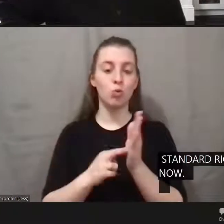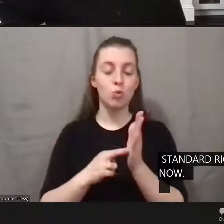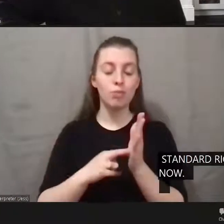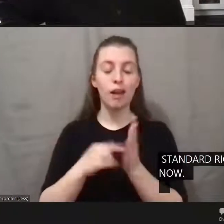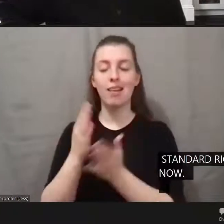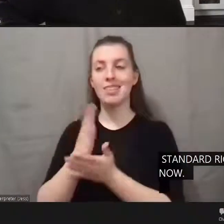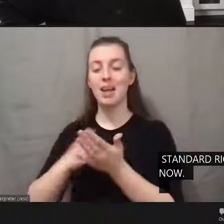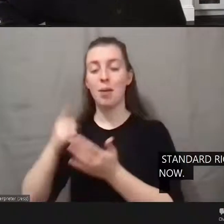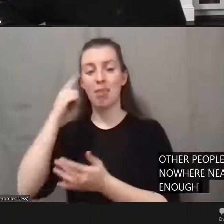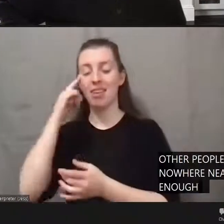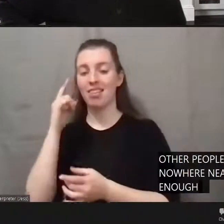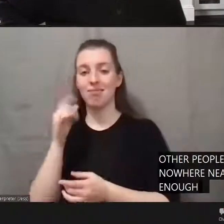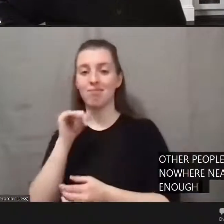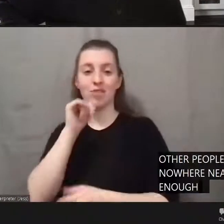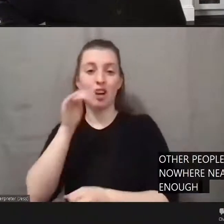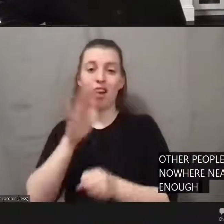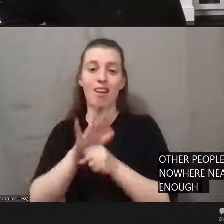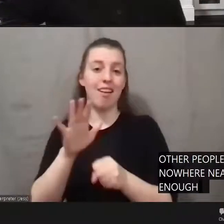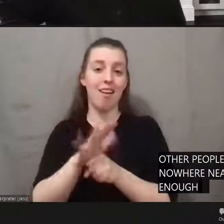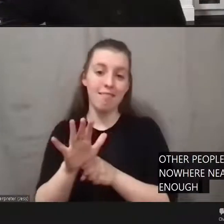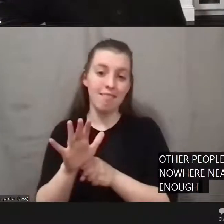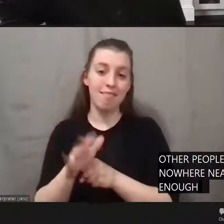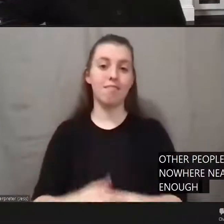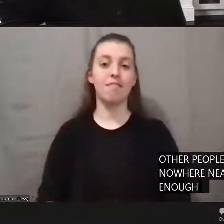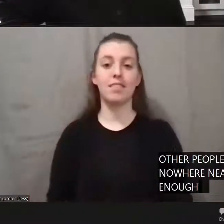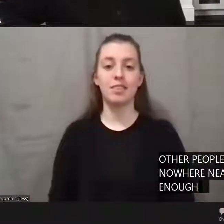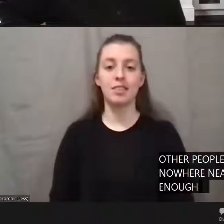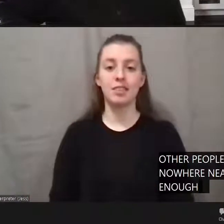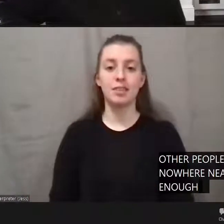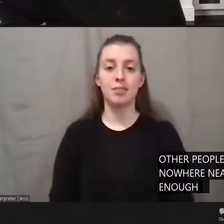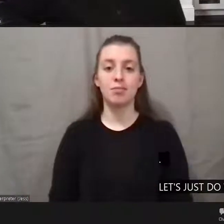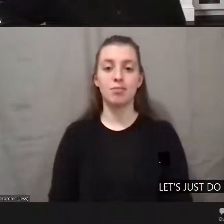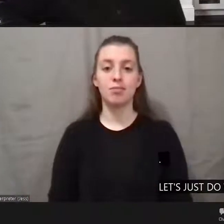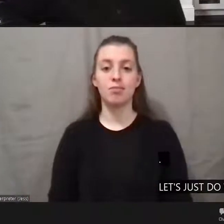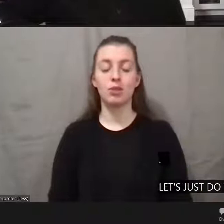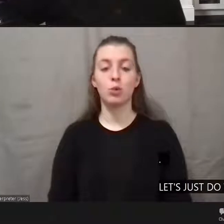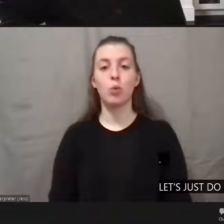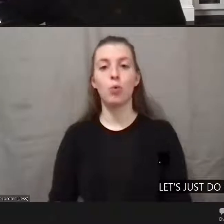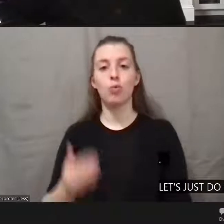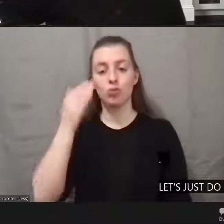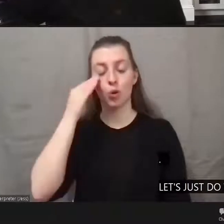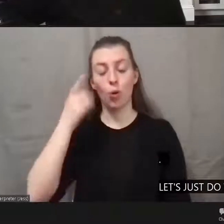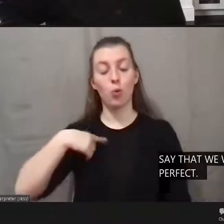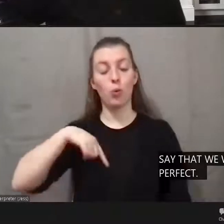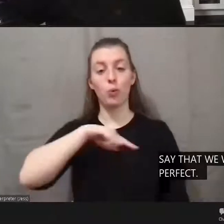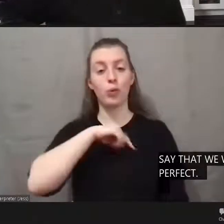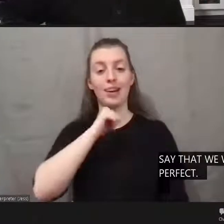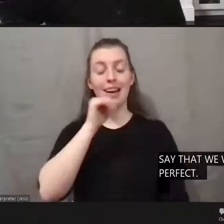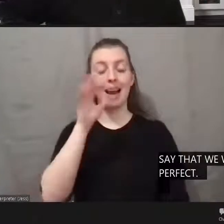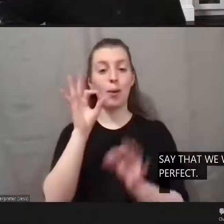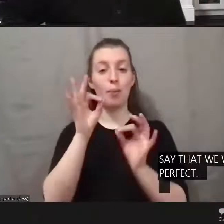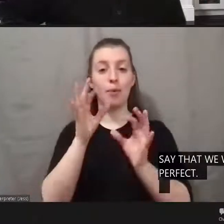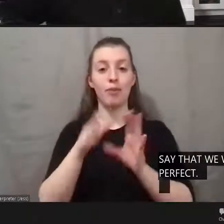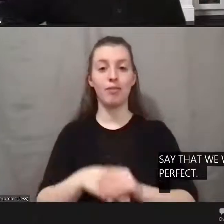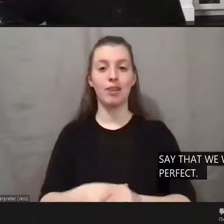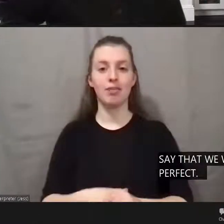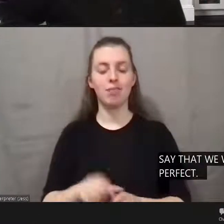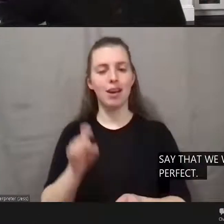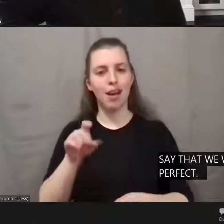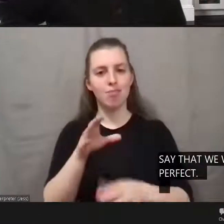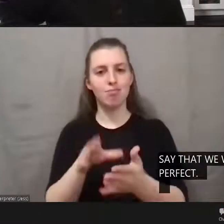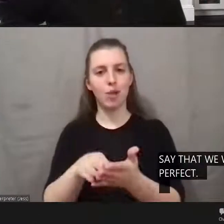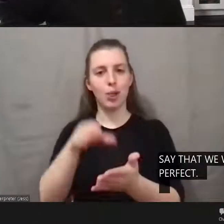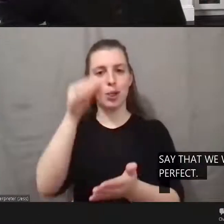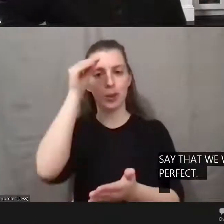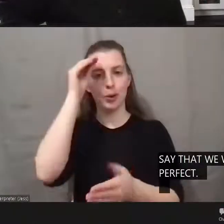let's just do what we can, and don't say that we were perfect, and just say we're continuing to learn. We're just going to continue to